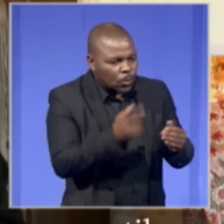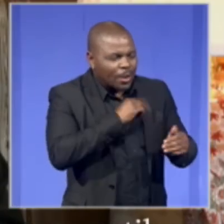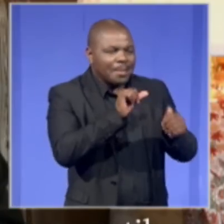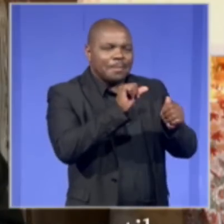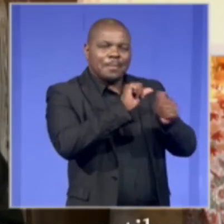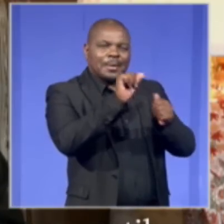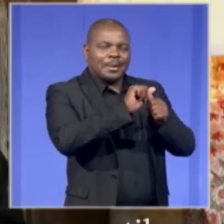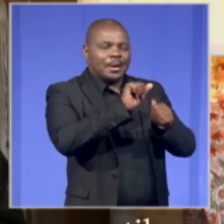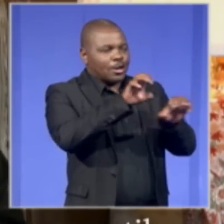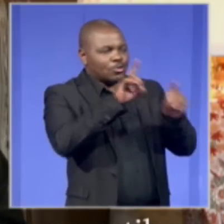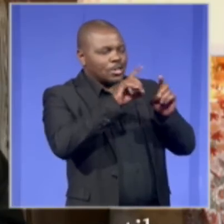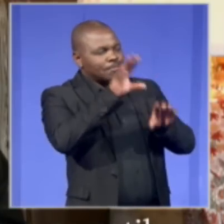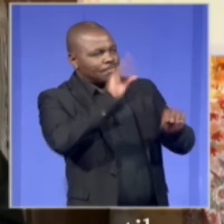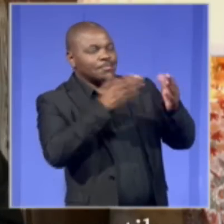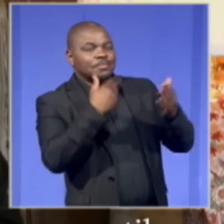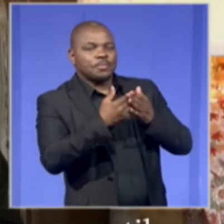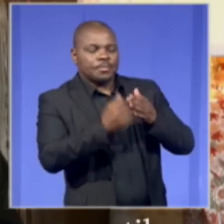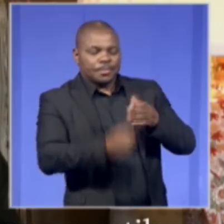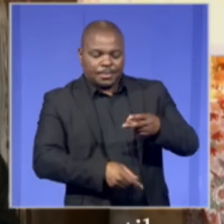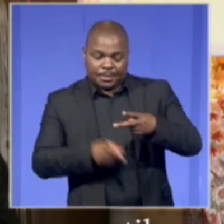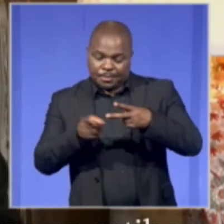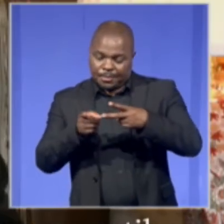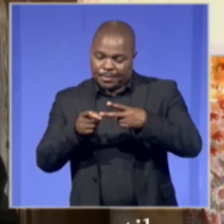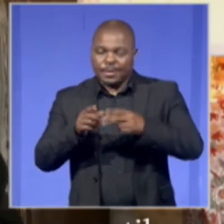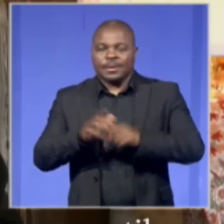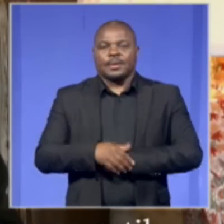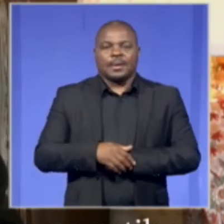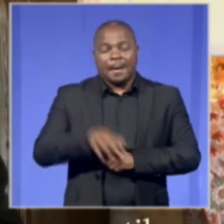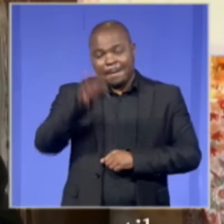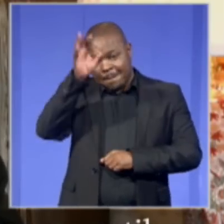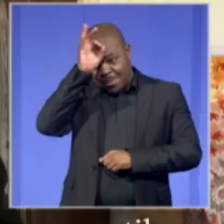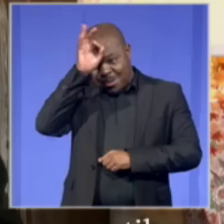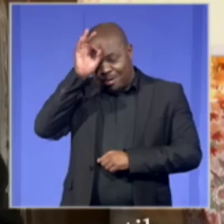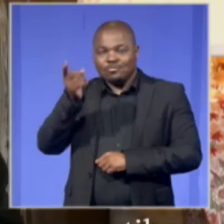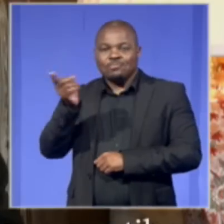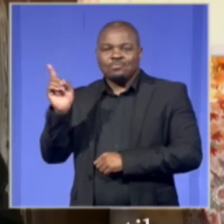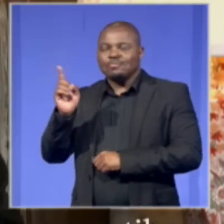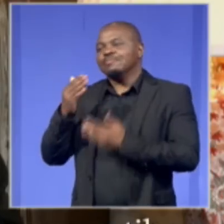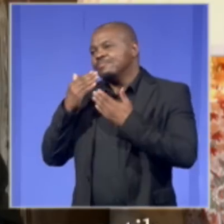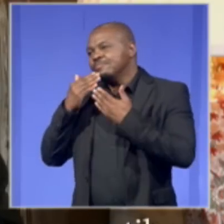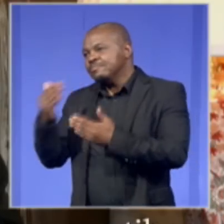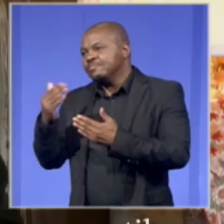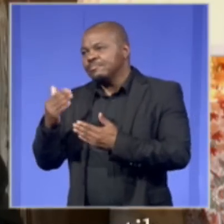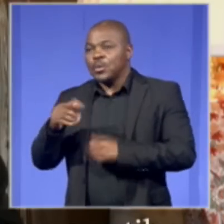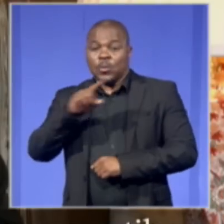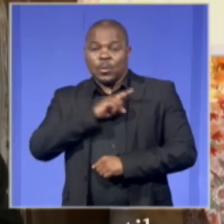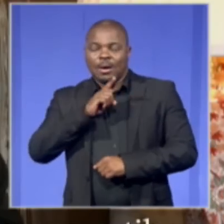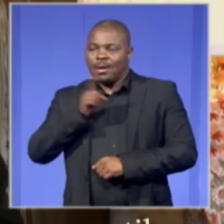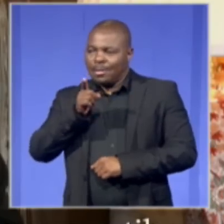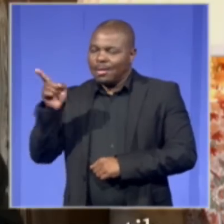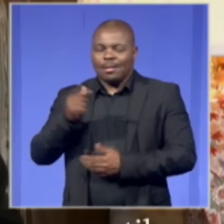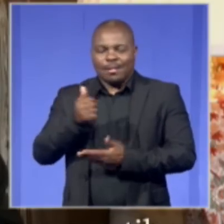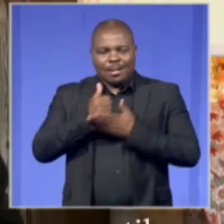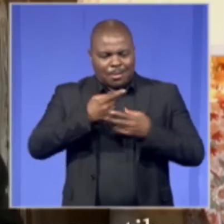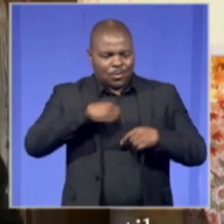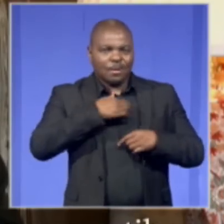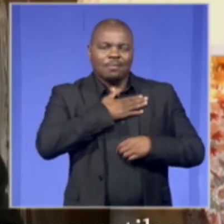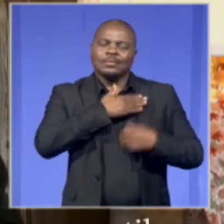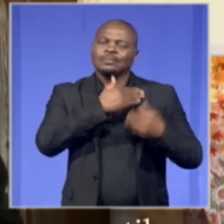education. We thank our men and women in uniform for keeping us safe at